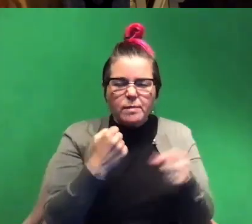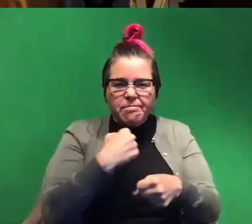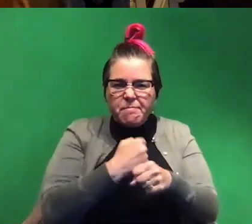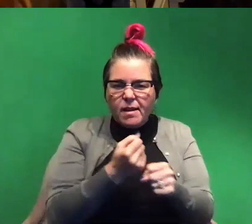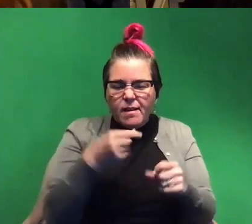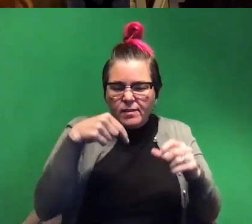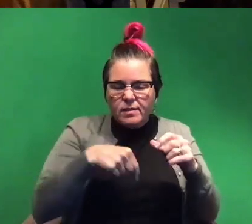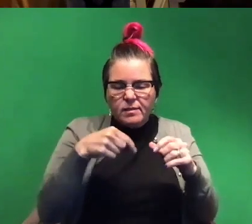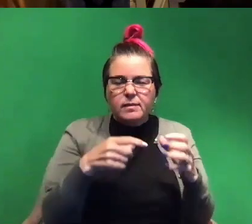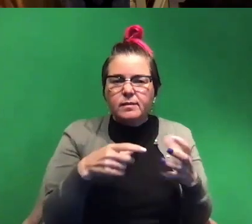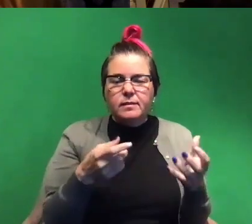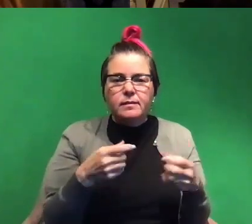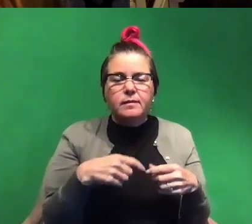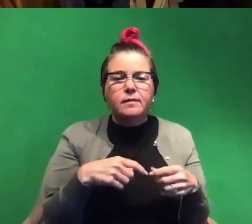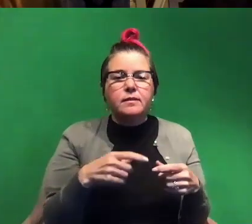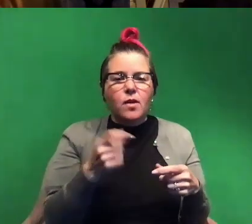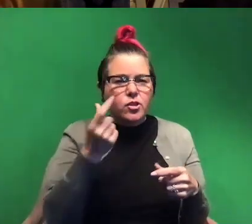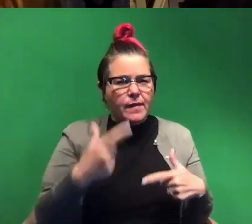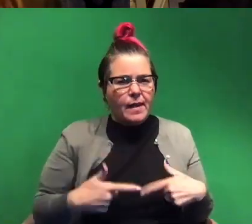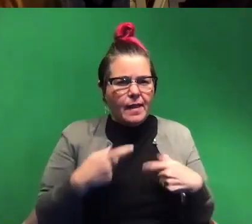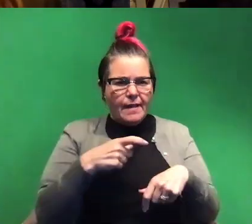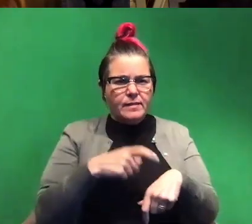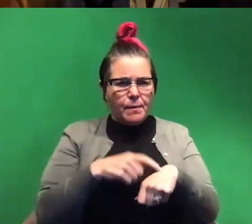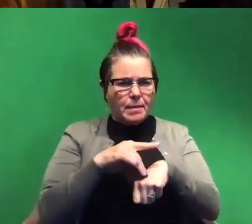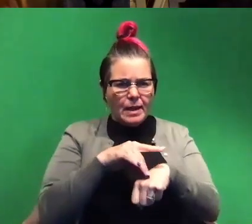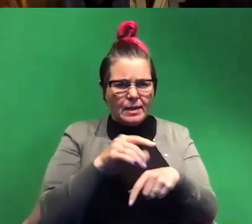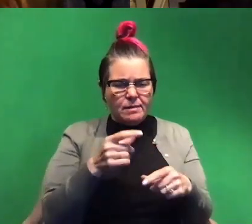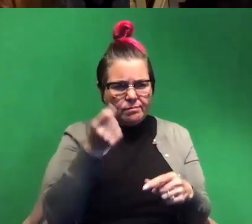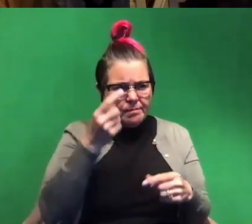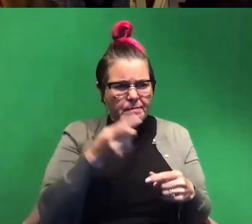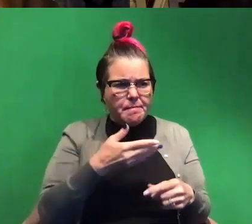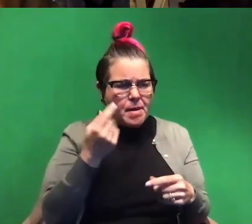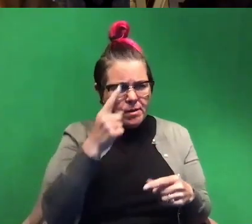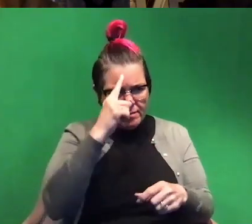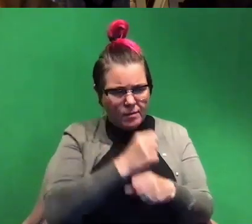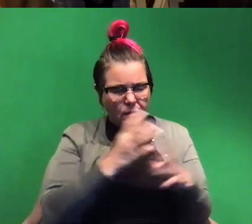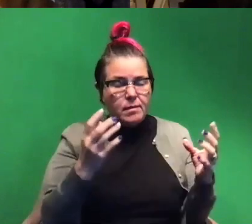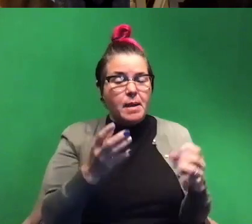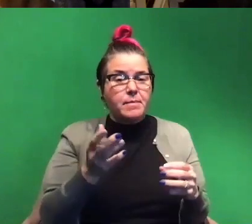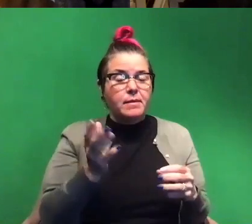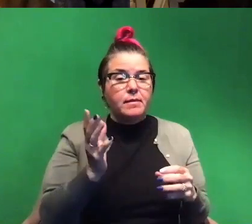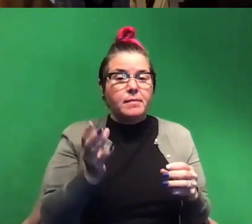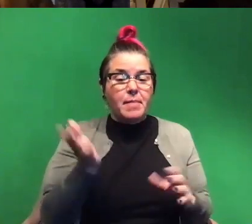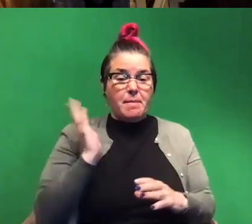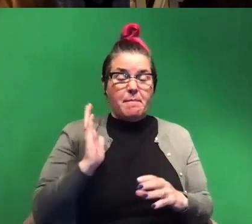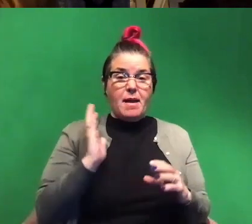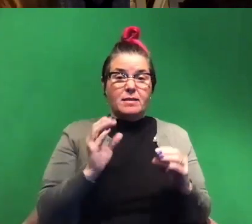understand the lifetime of the planet better, we can see if it was maybe more habitable in the